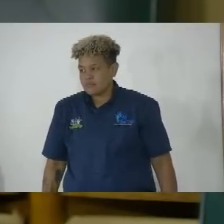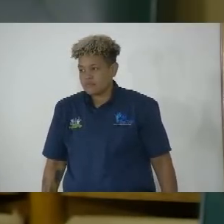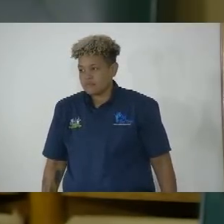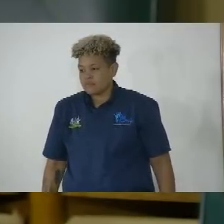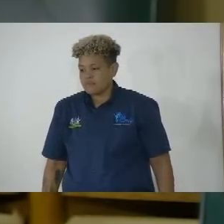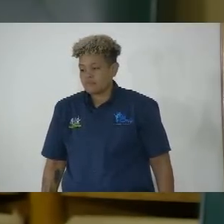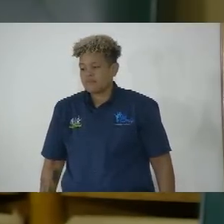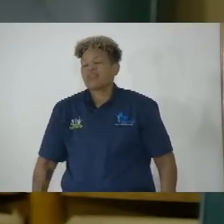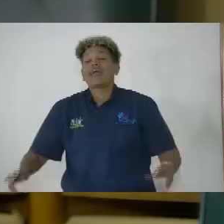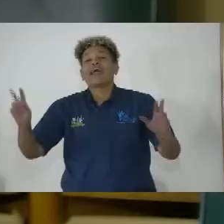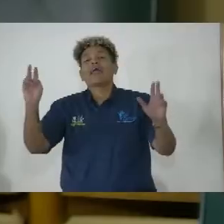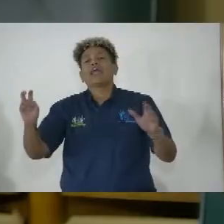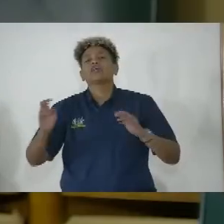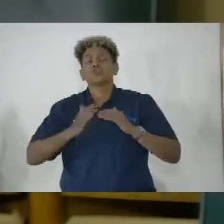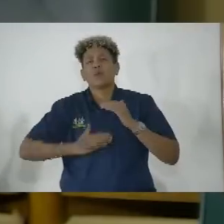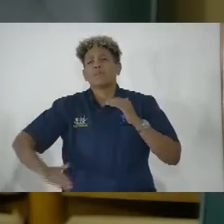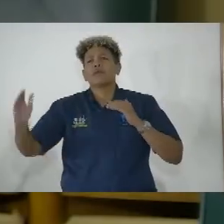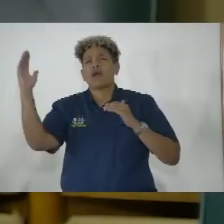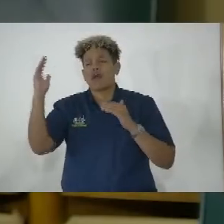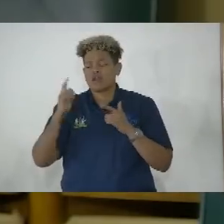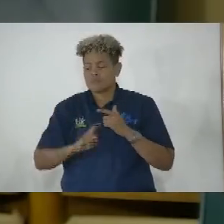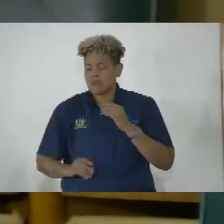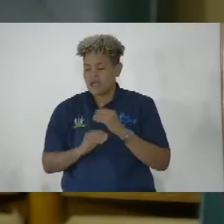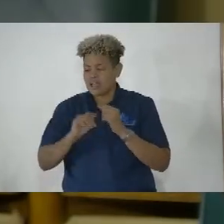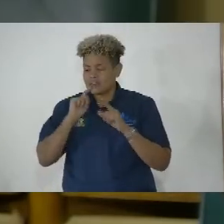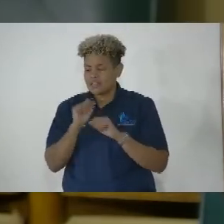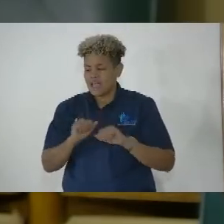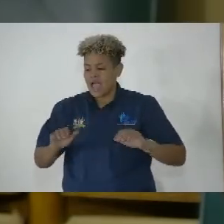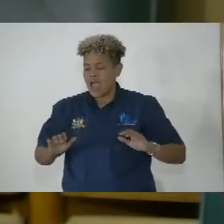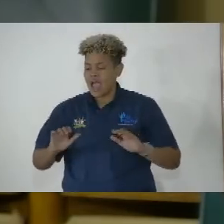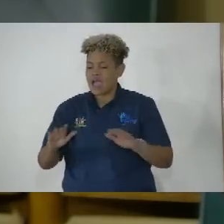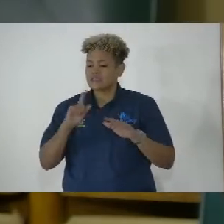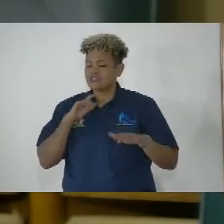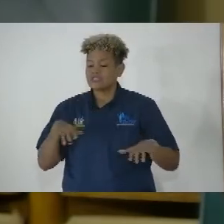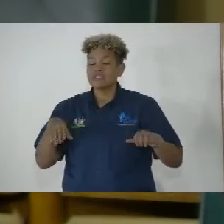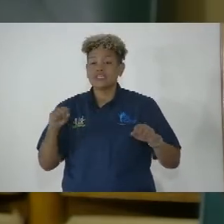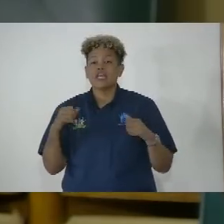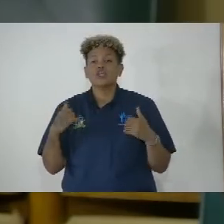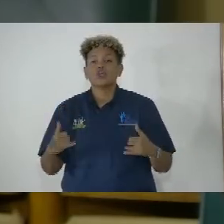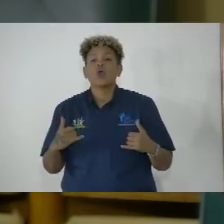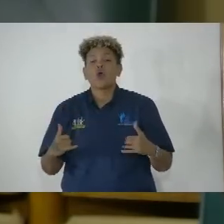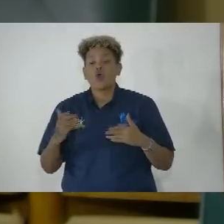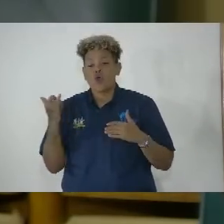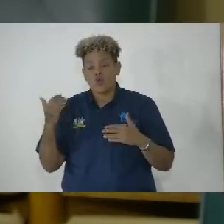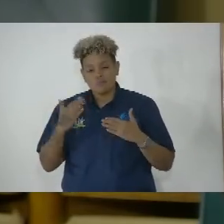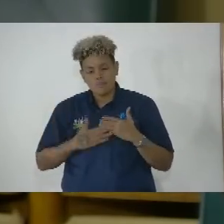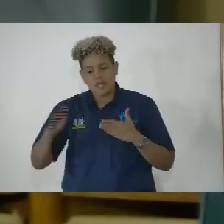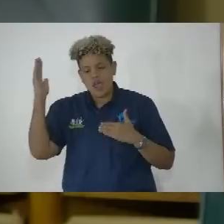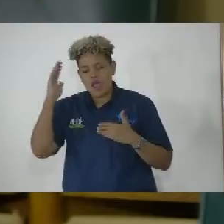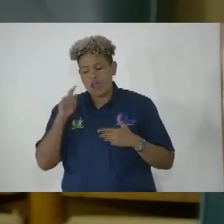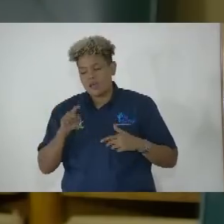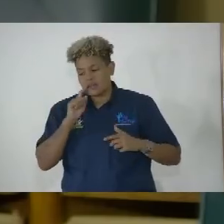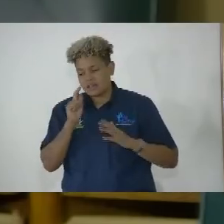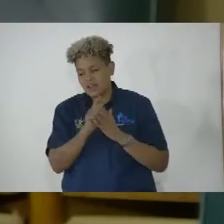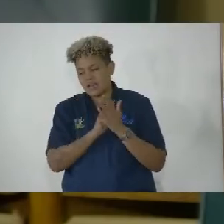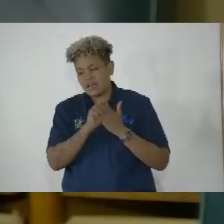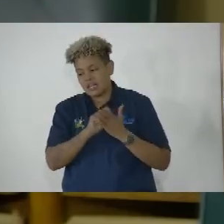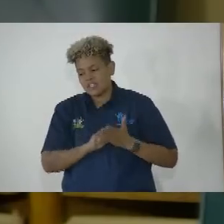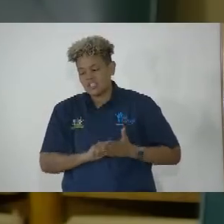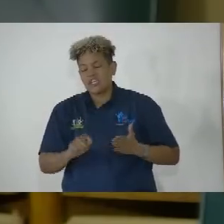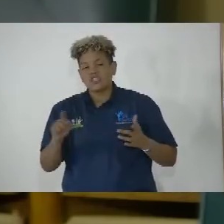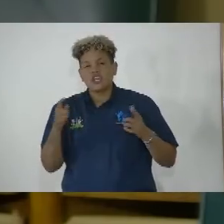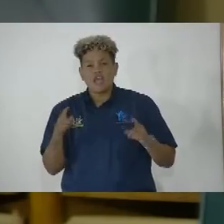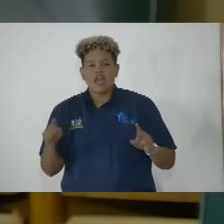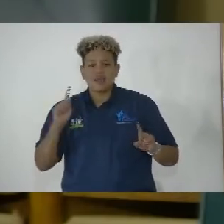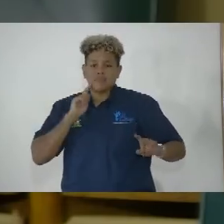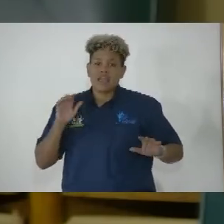the issue goes beyond, and the actions which are being taken go beyond legislation. The